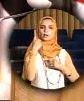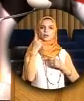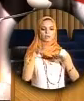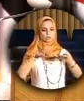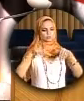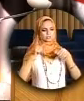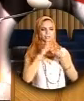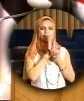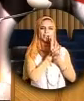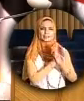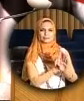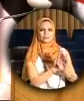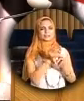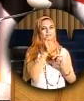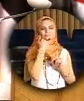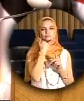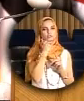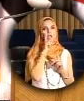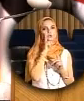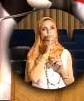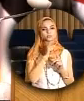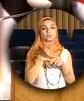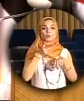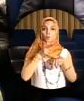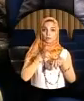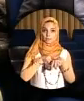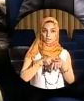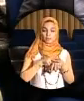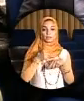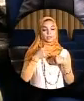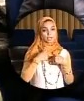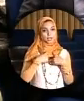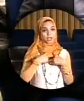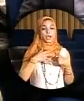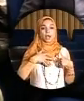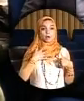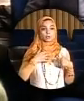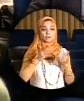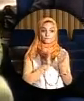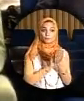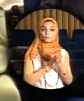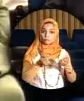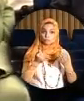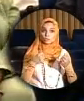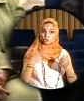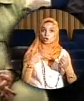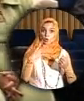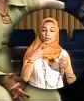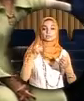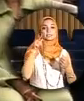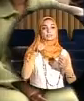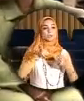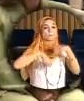innovation in the use of the universal designs for genetic software and assistive technology products, as well as